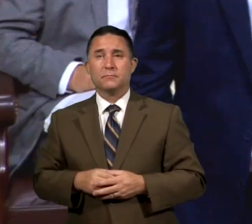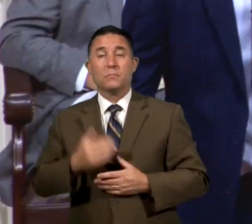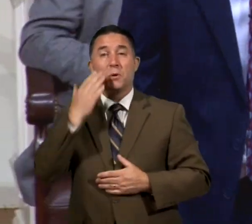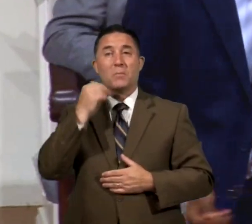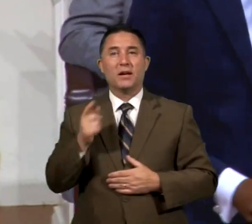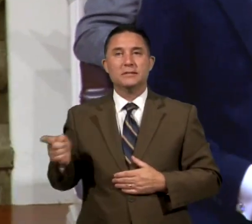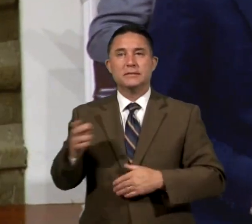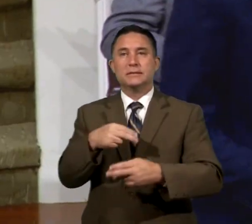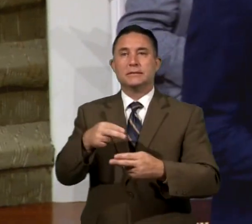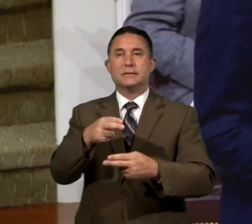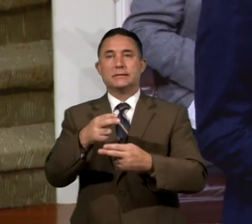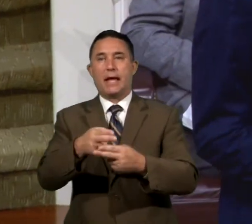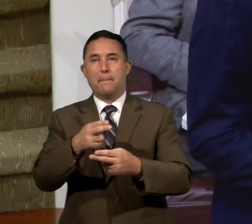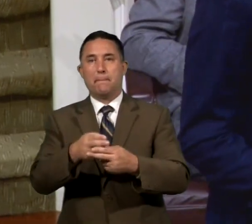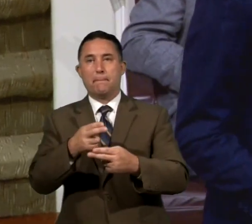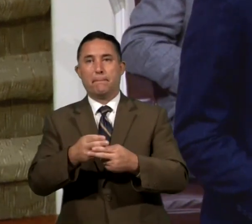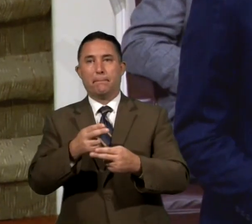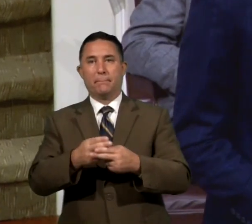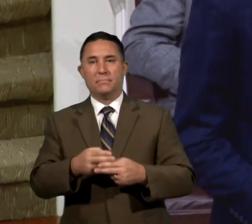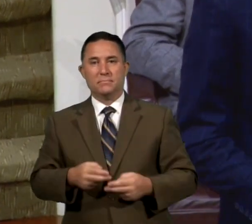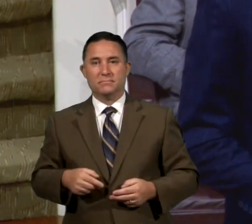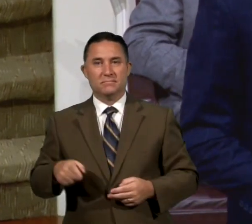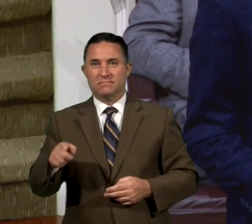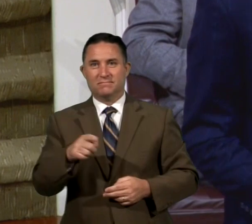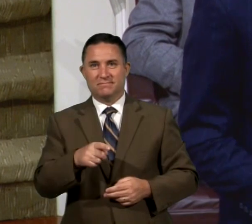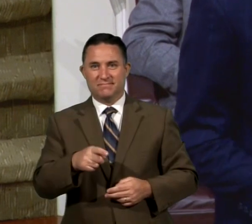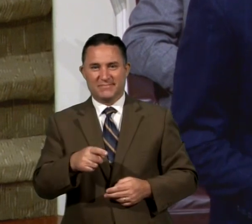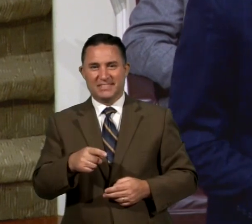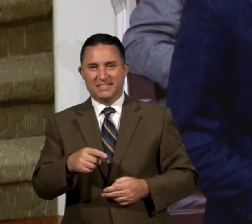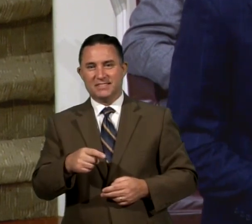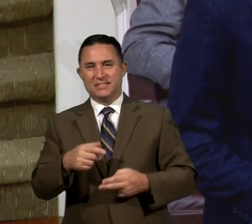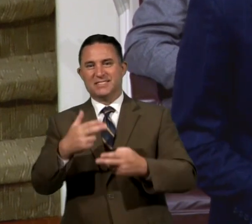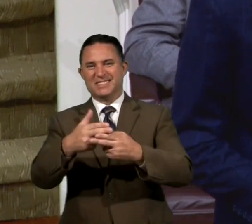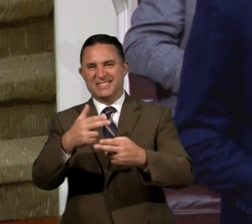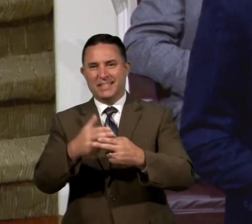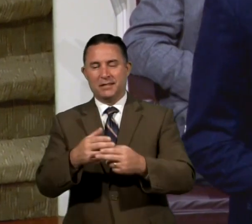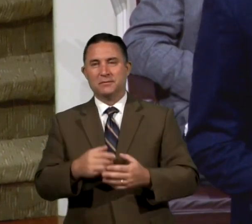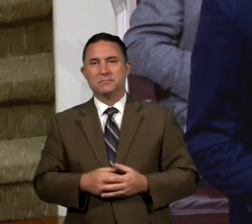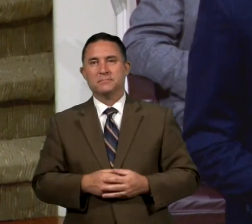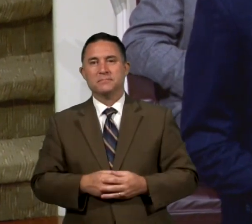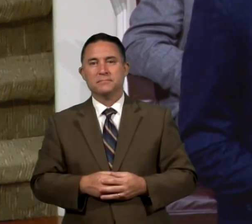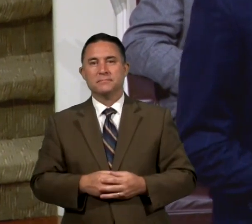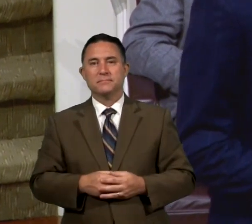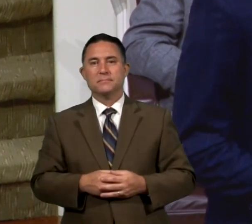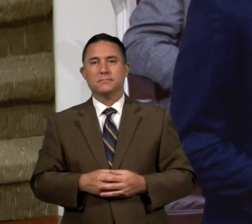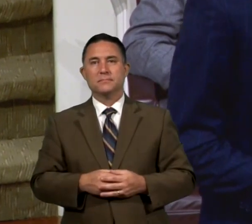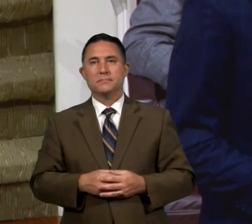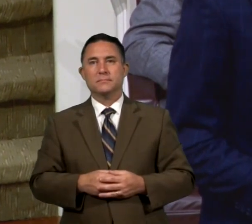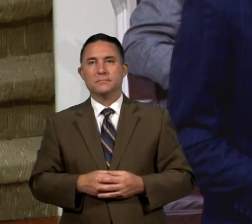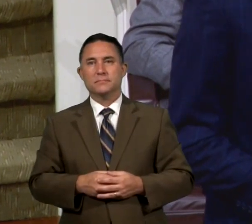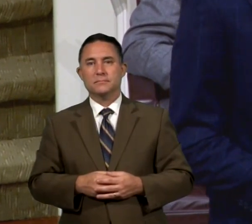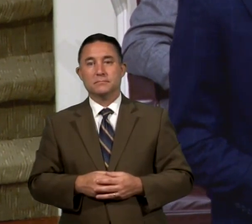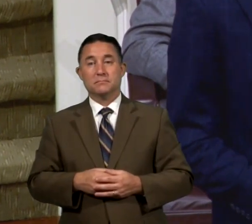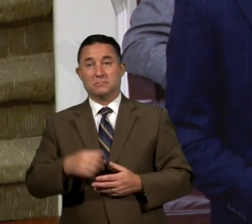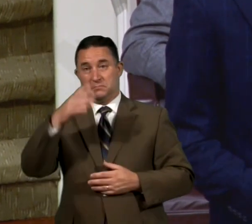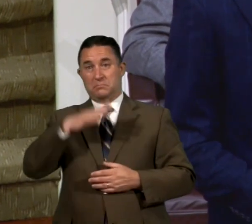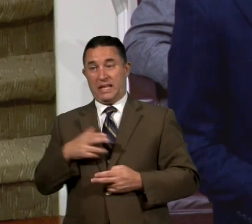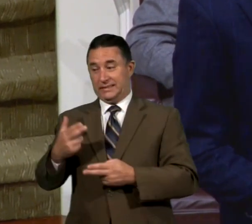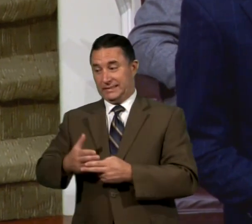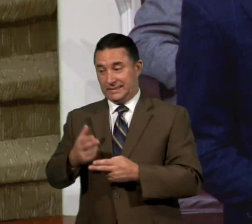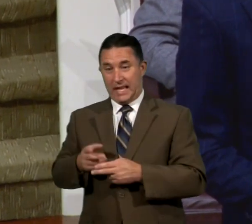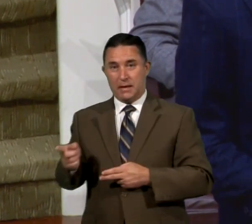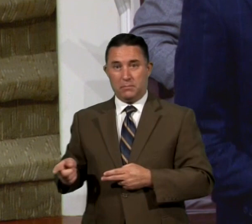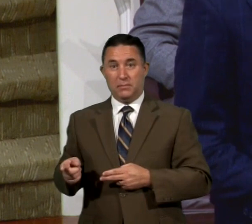because of his name. Y'all ain't with me yet, so I got to bring you up to what I'm talking about. This man's